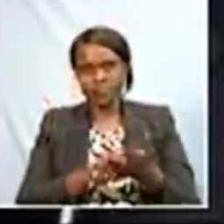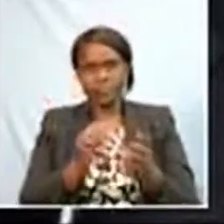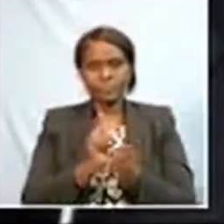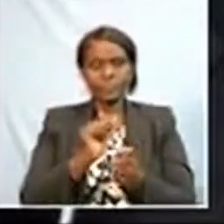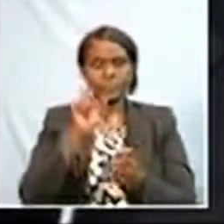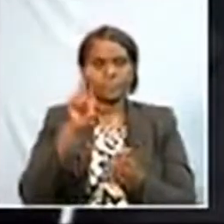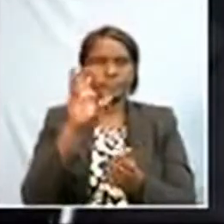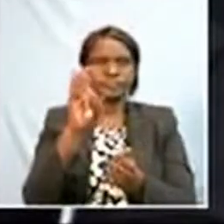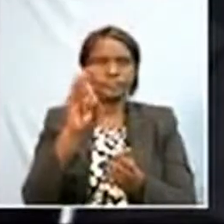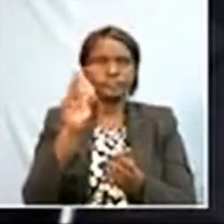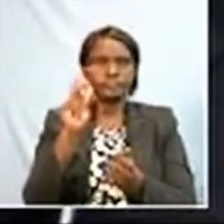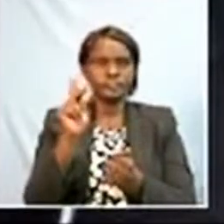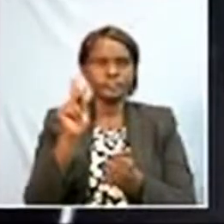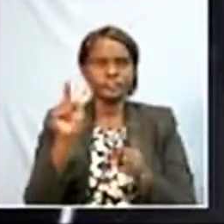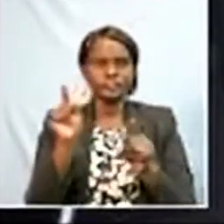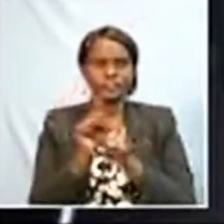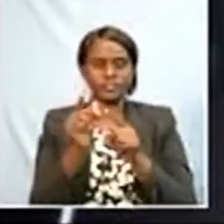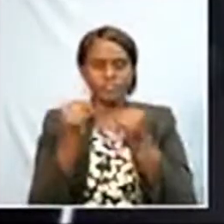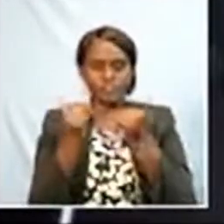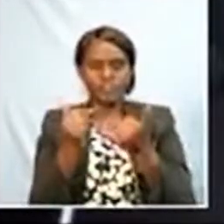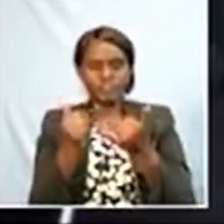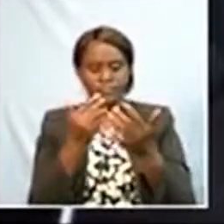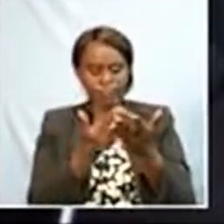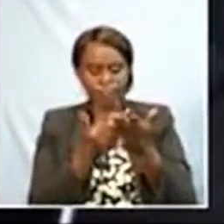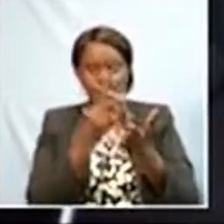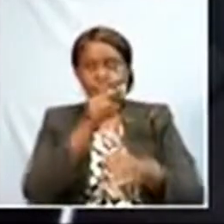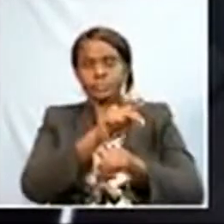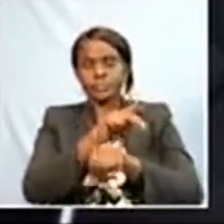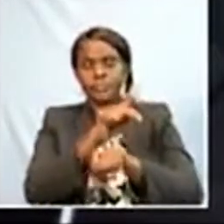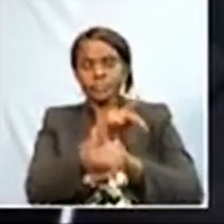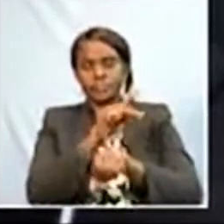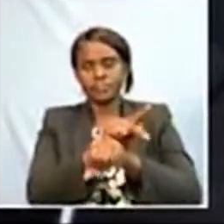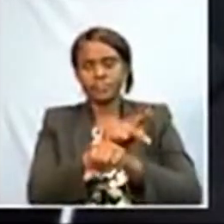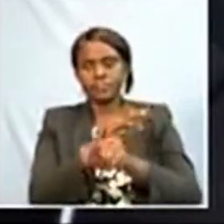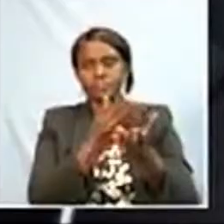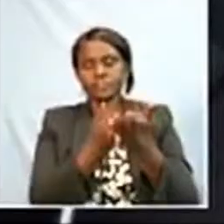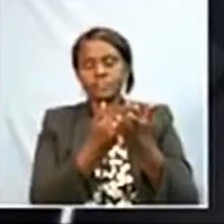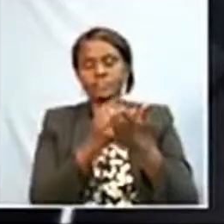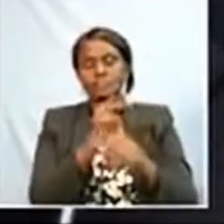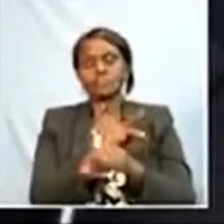697,026 kwacha. Right now, the project,